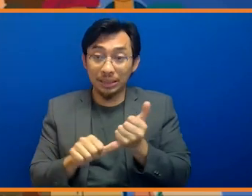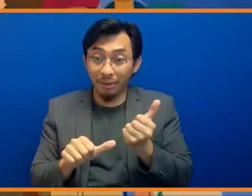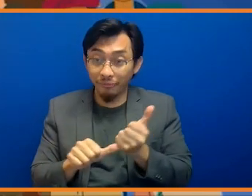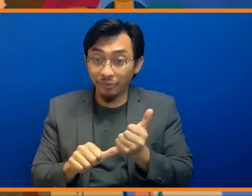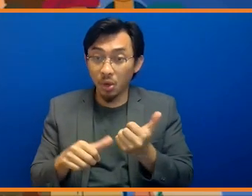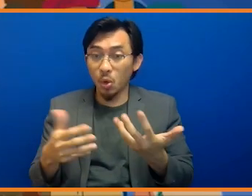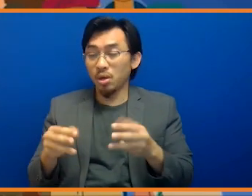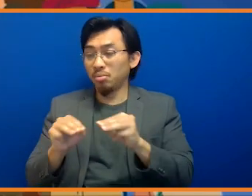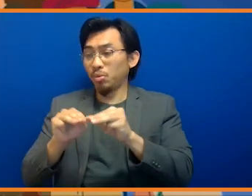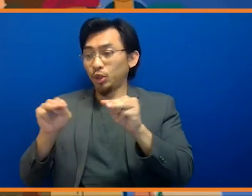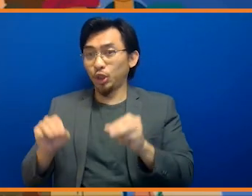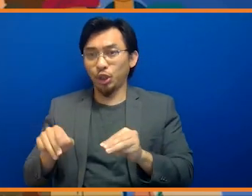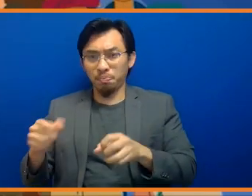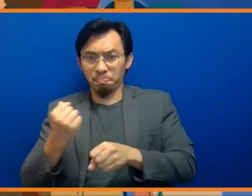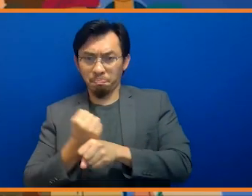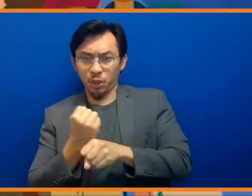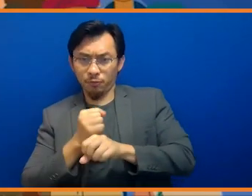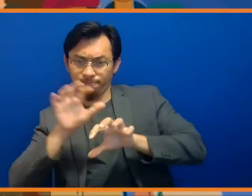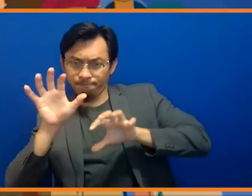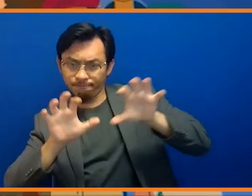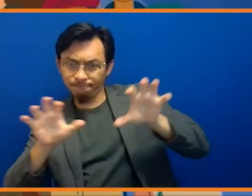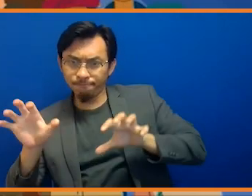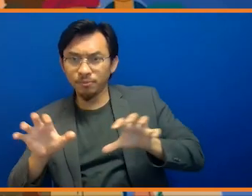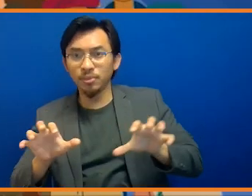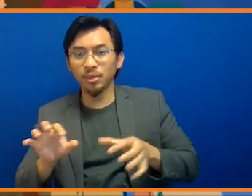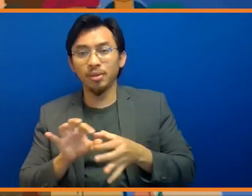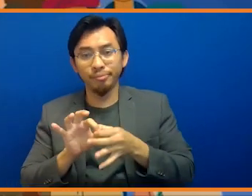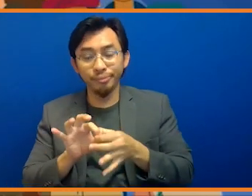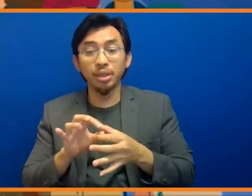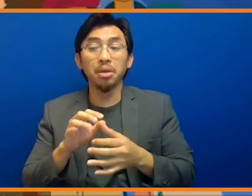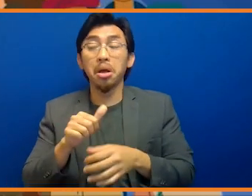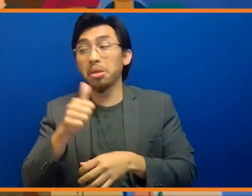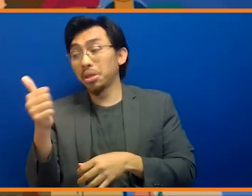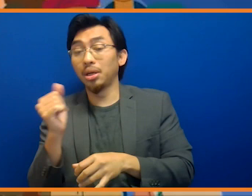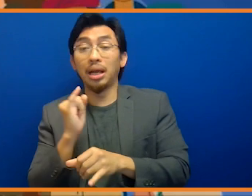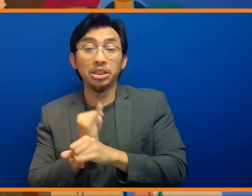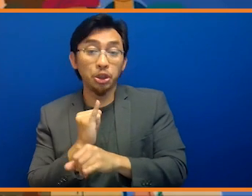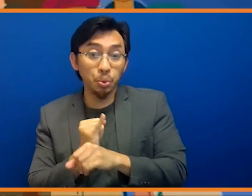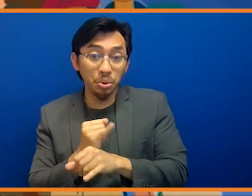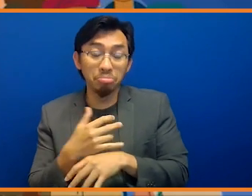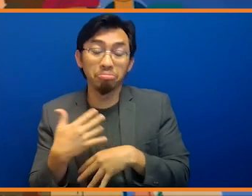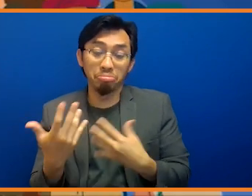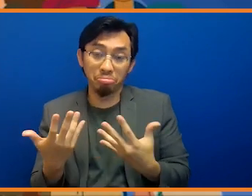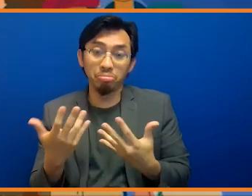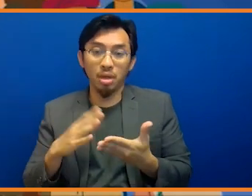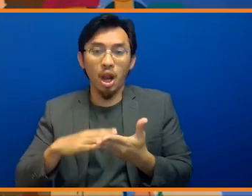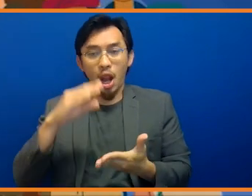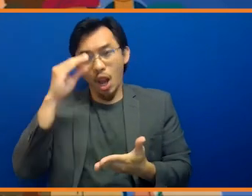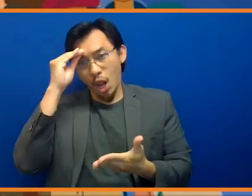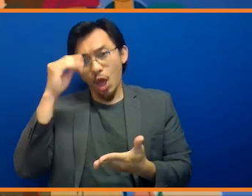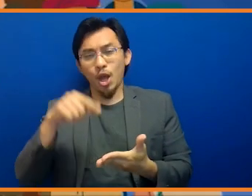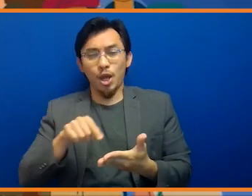museum curator or other related institution to learn about